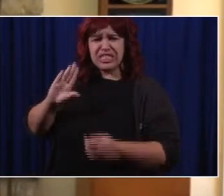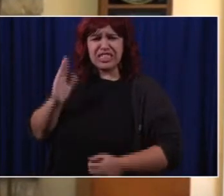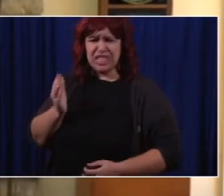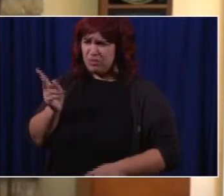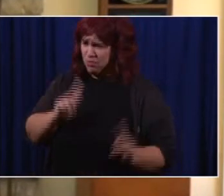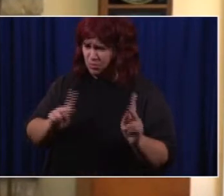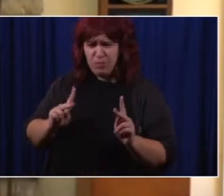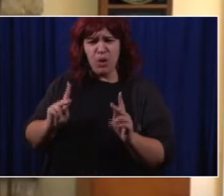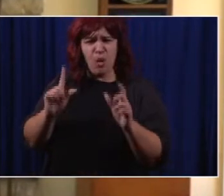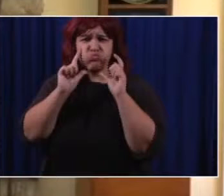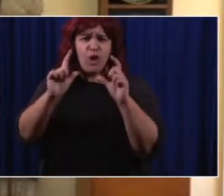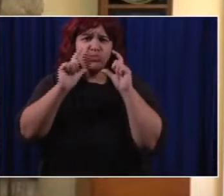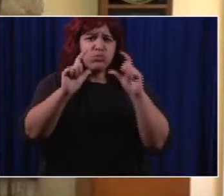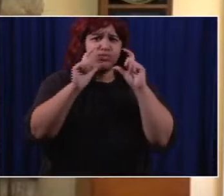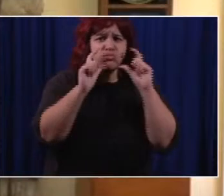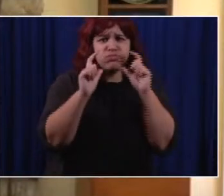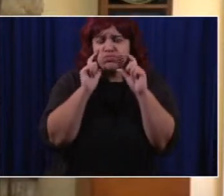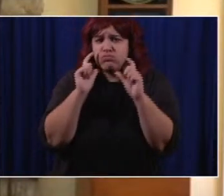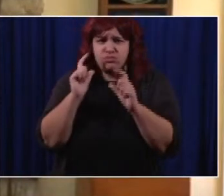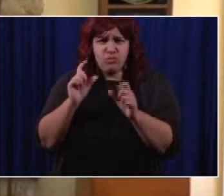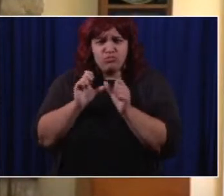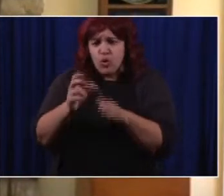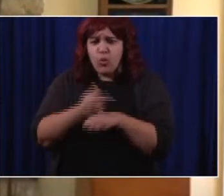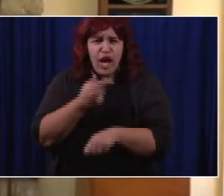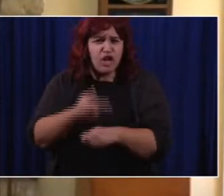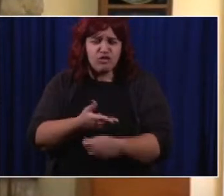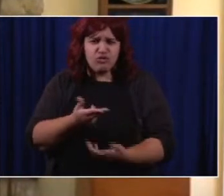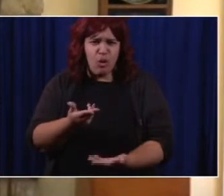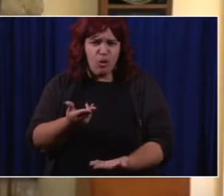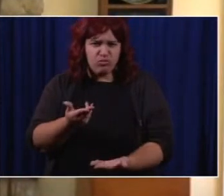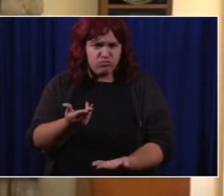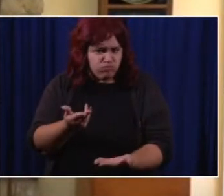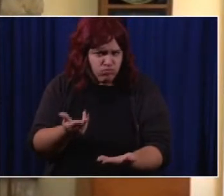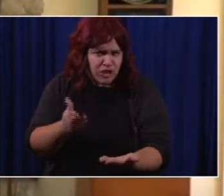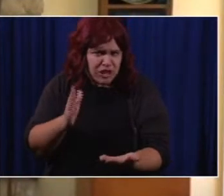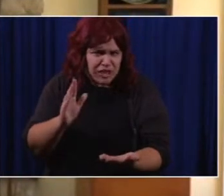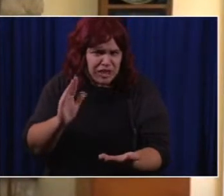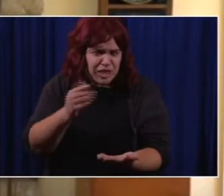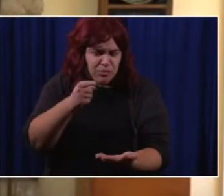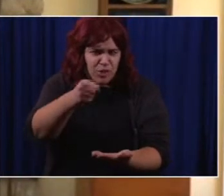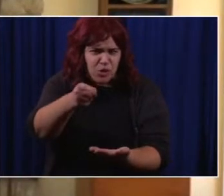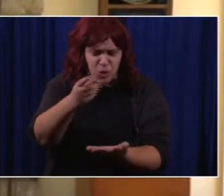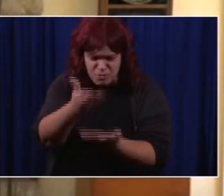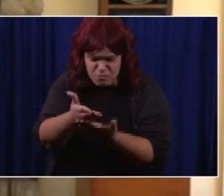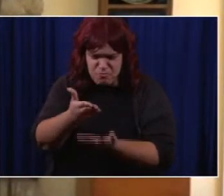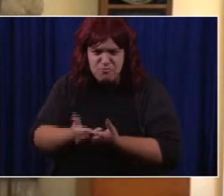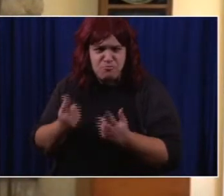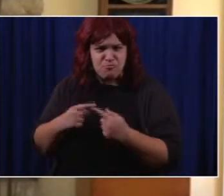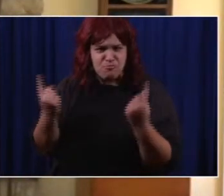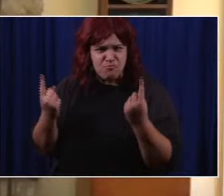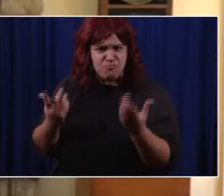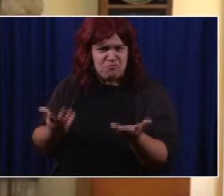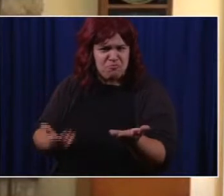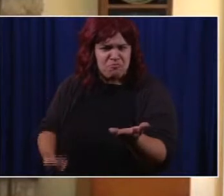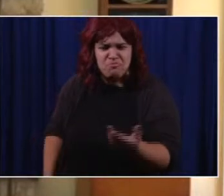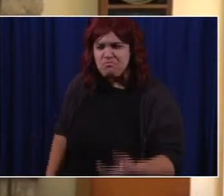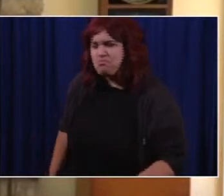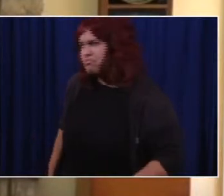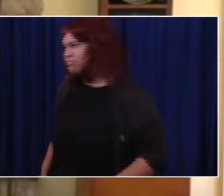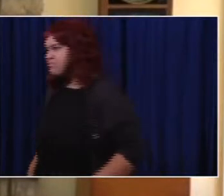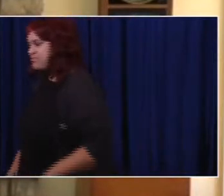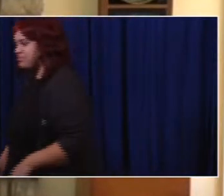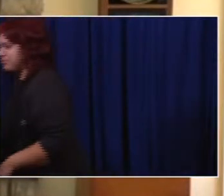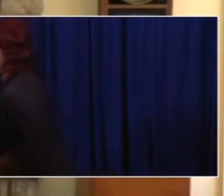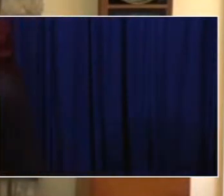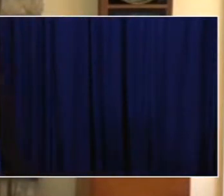all due respect, I disagree with your facts. So we start from a different premise, I guess. Masks are